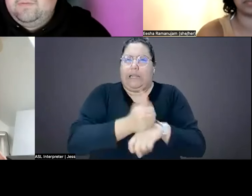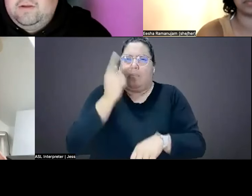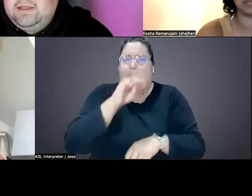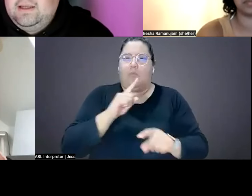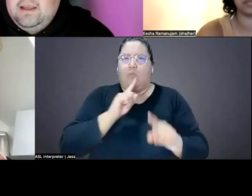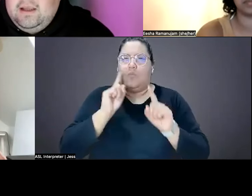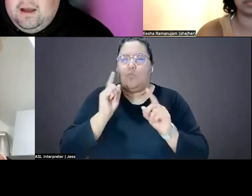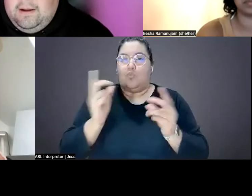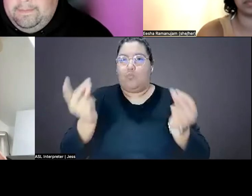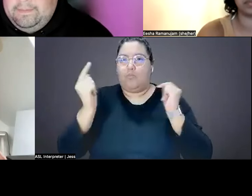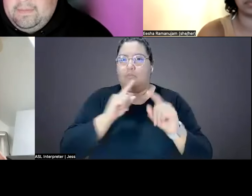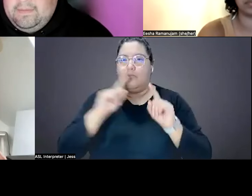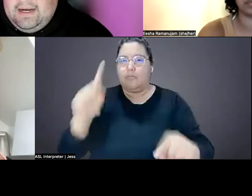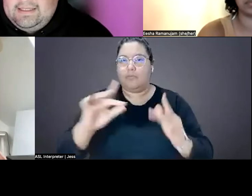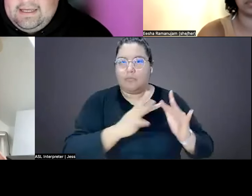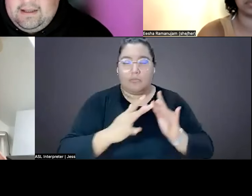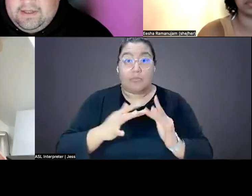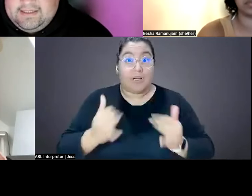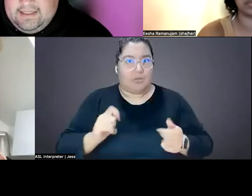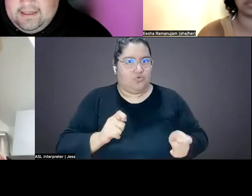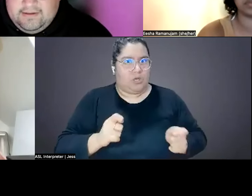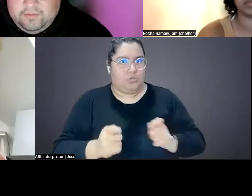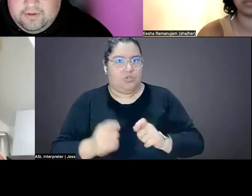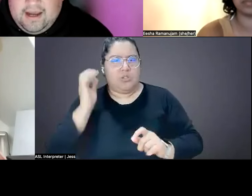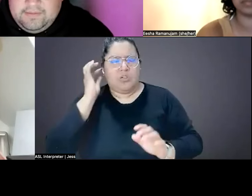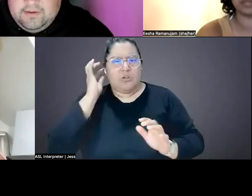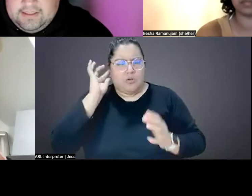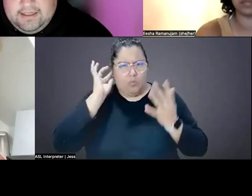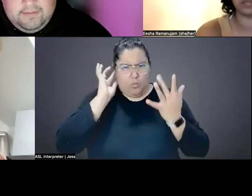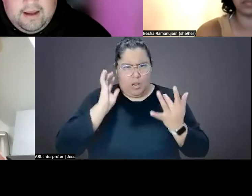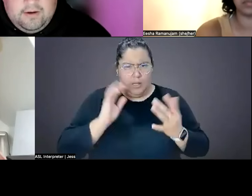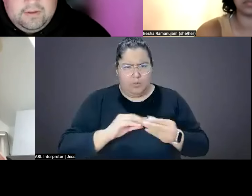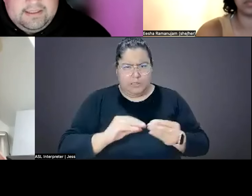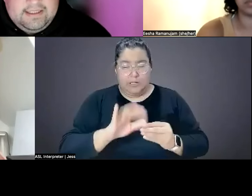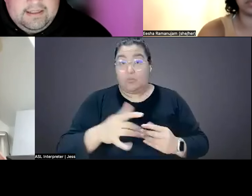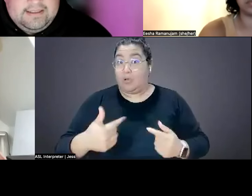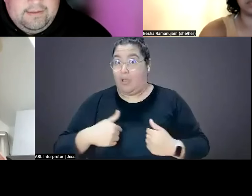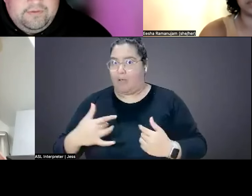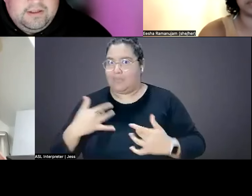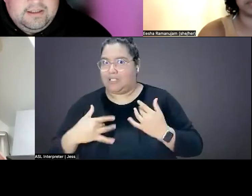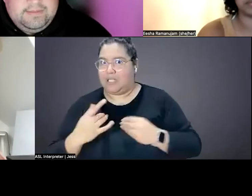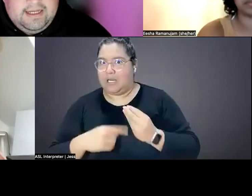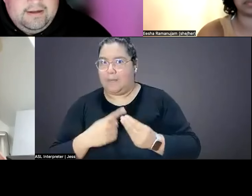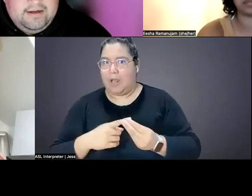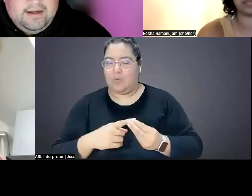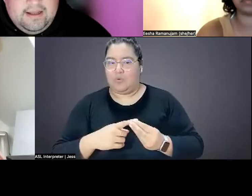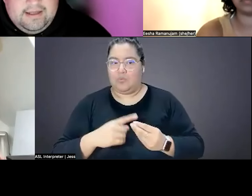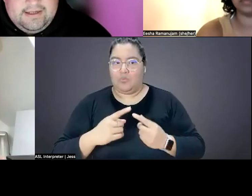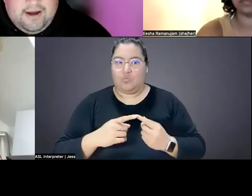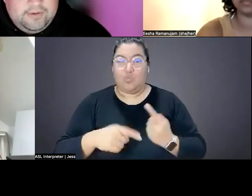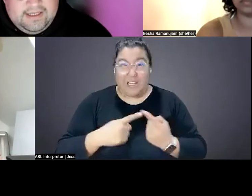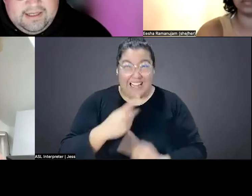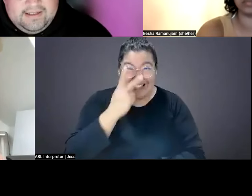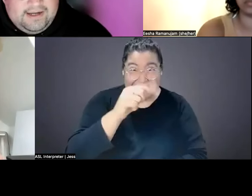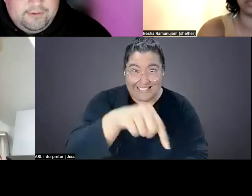slowly evolving. And I say that because I think what I'm so excited about when seeing this type of work come together is